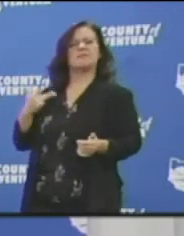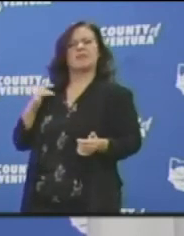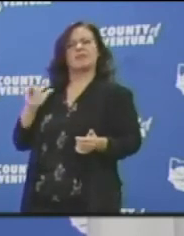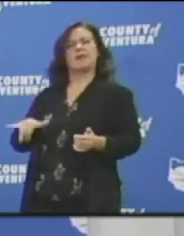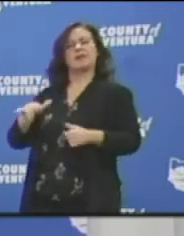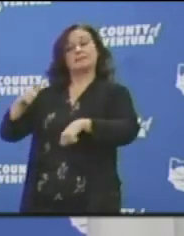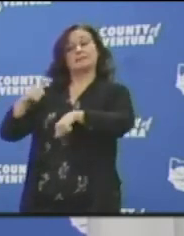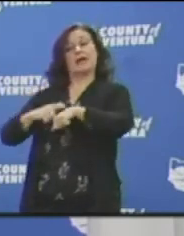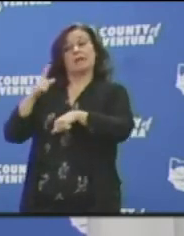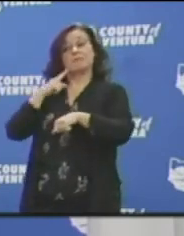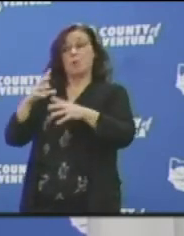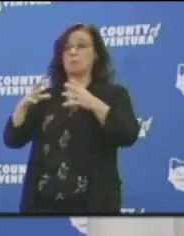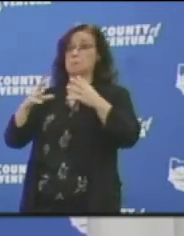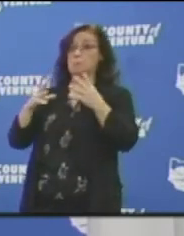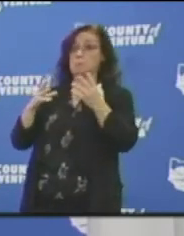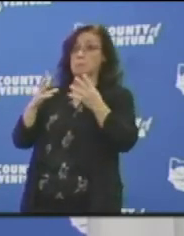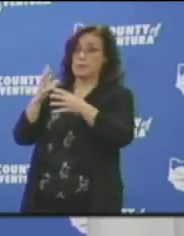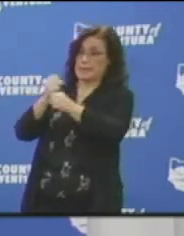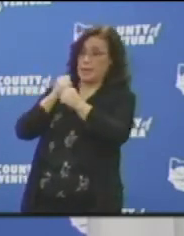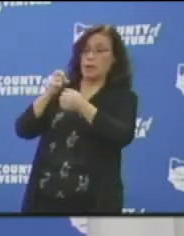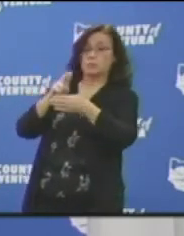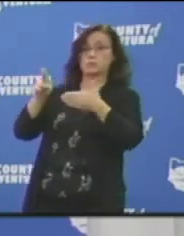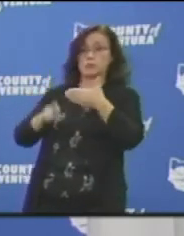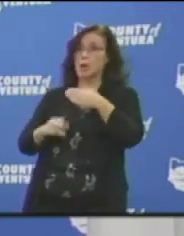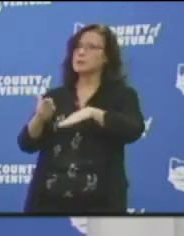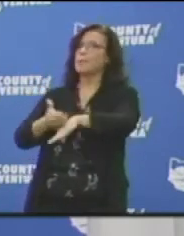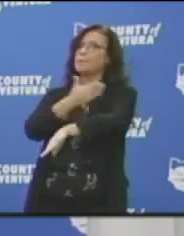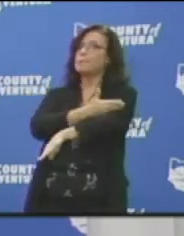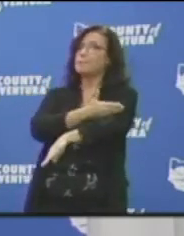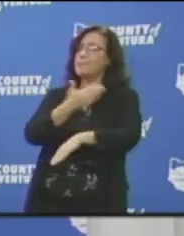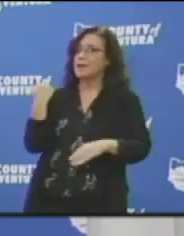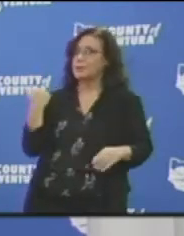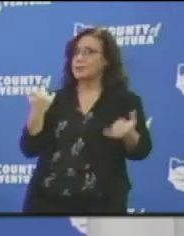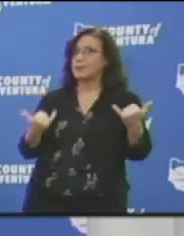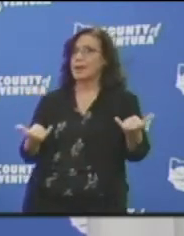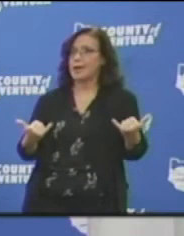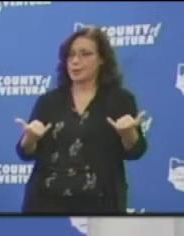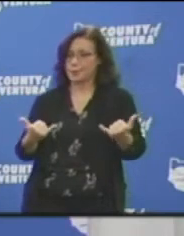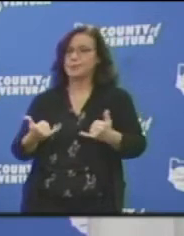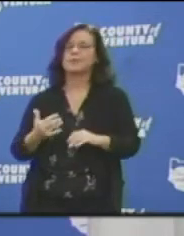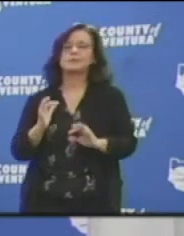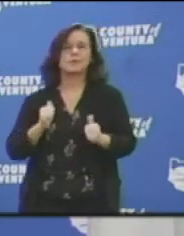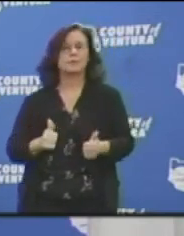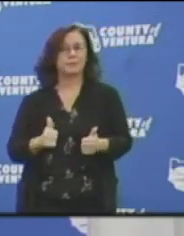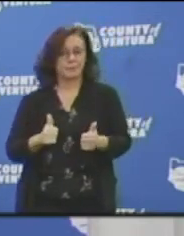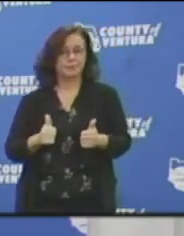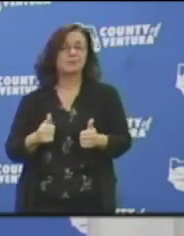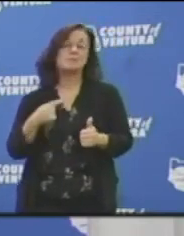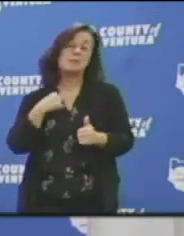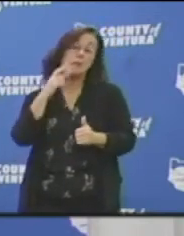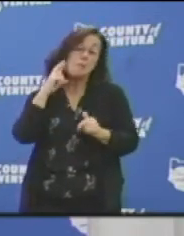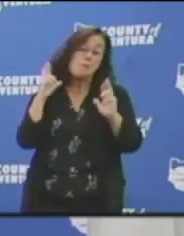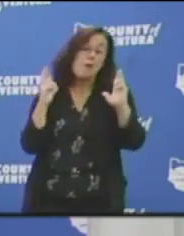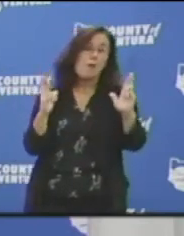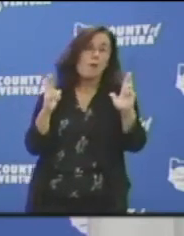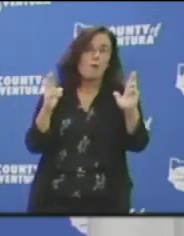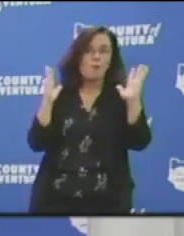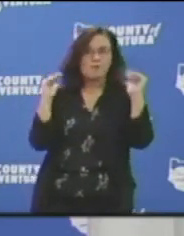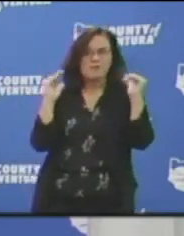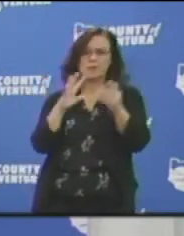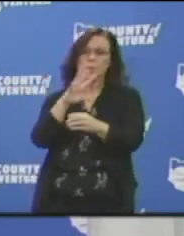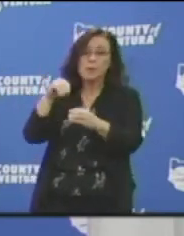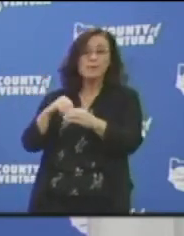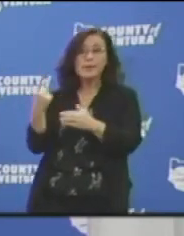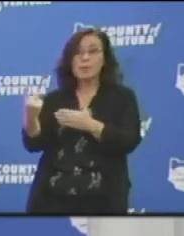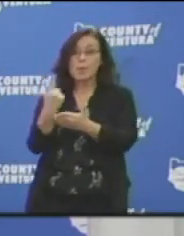time for results is improving. And so we would hope within the week, as we catch